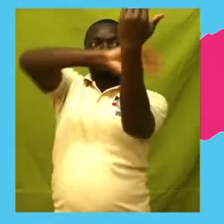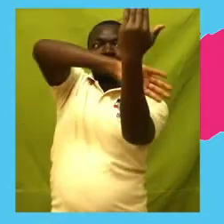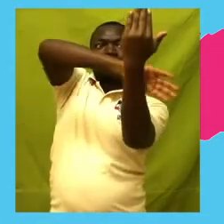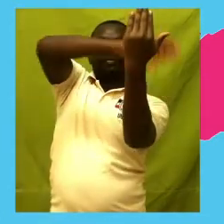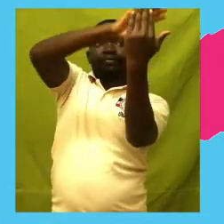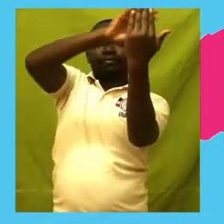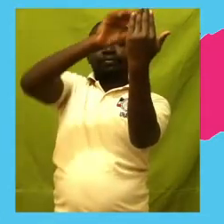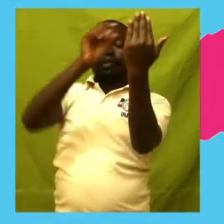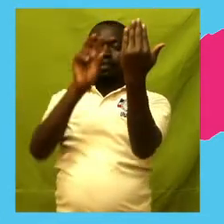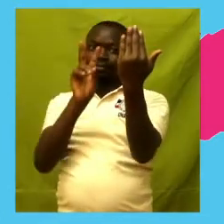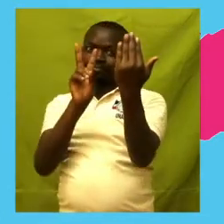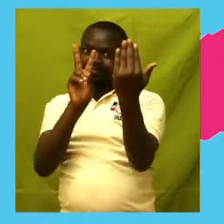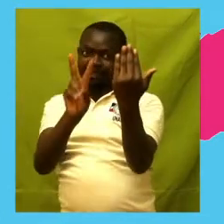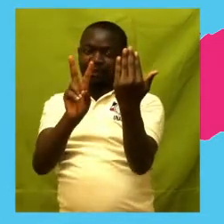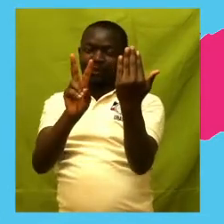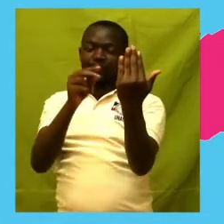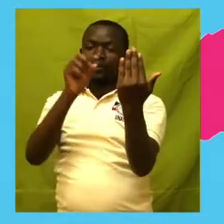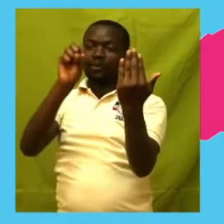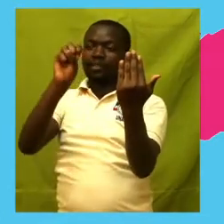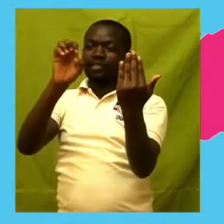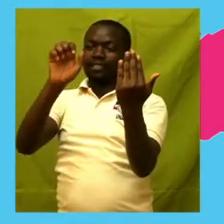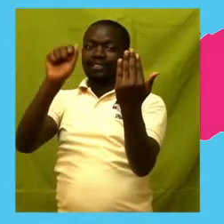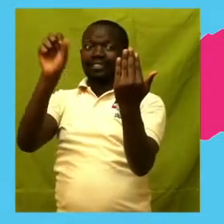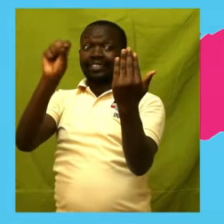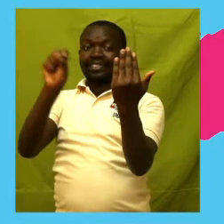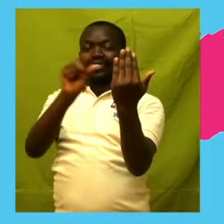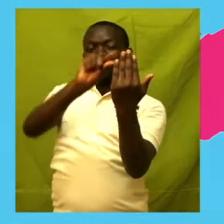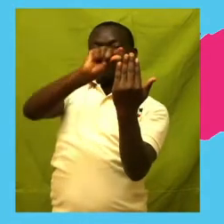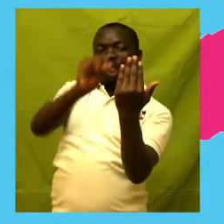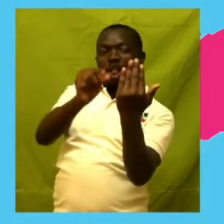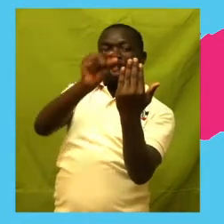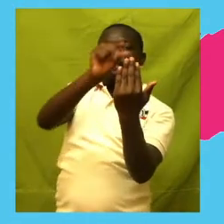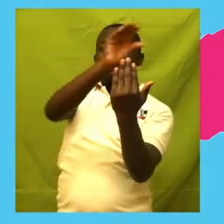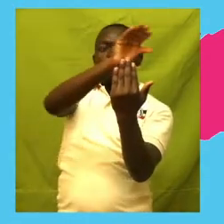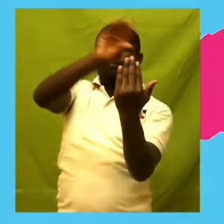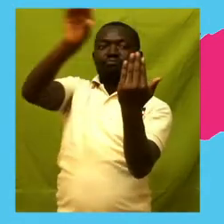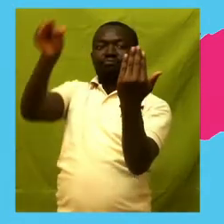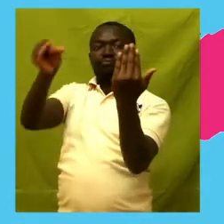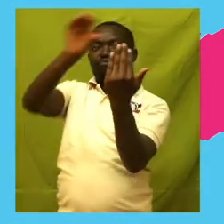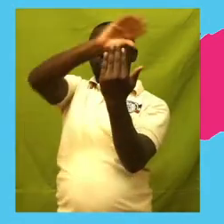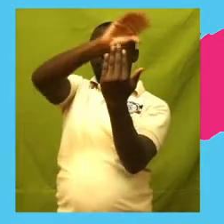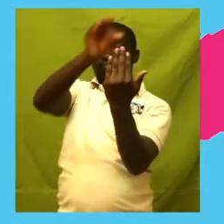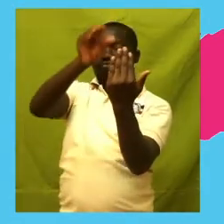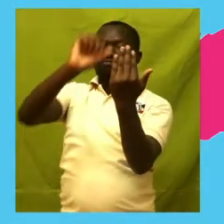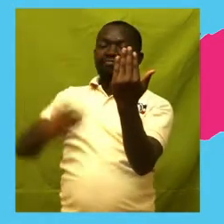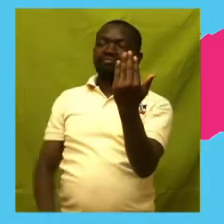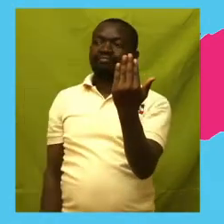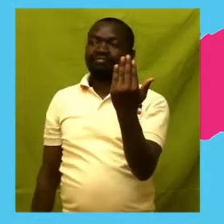and the 2 seas. All right.